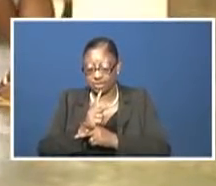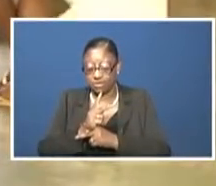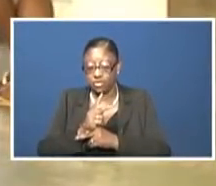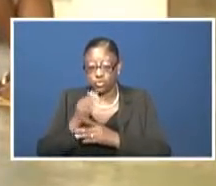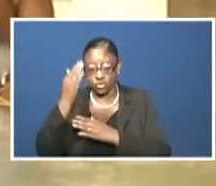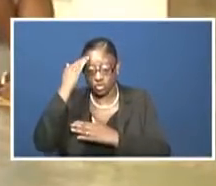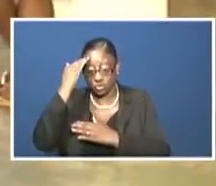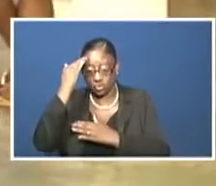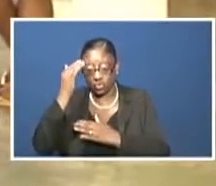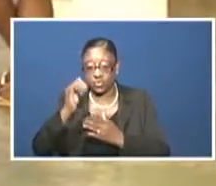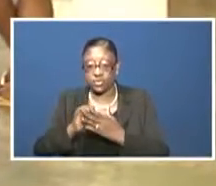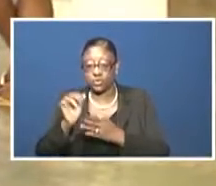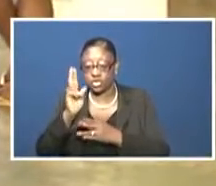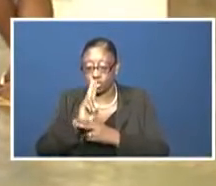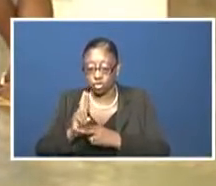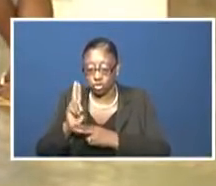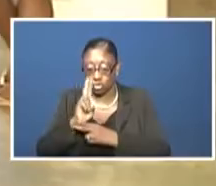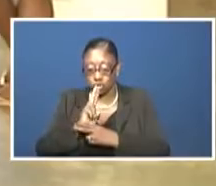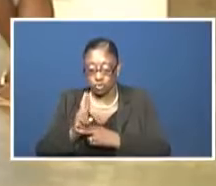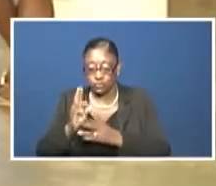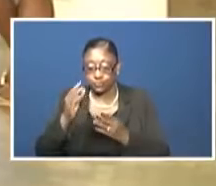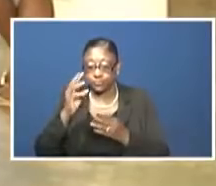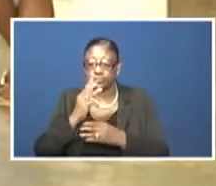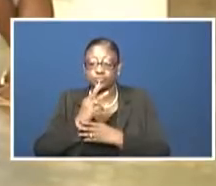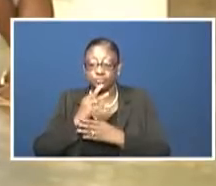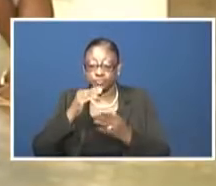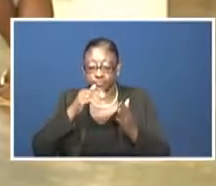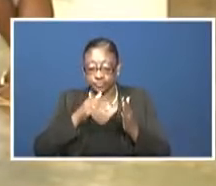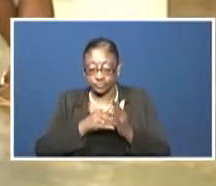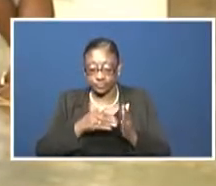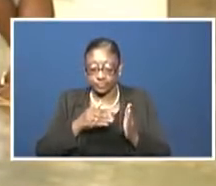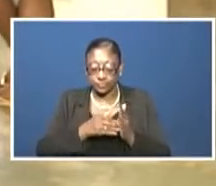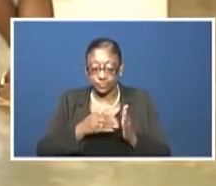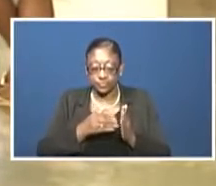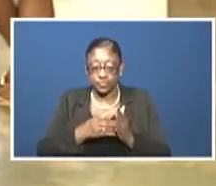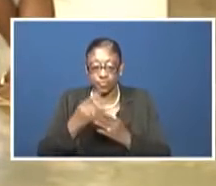known as reuse water for the purpose of